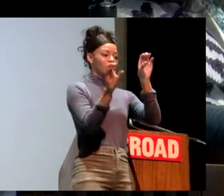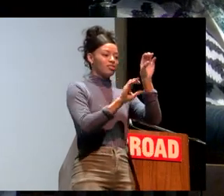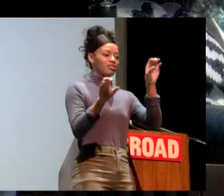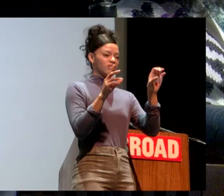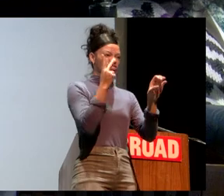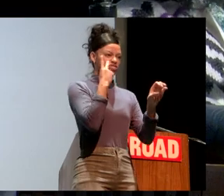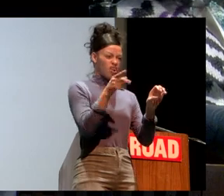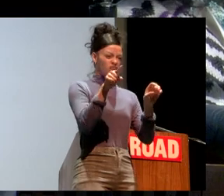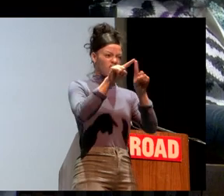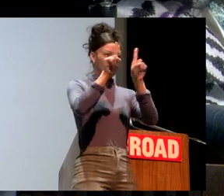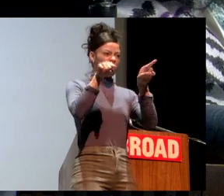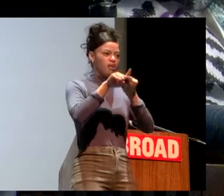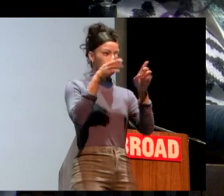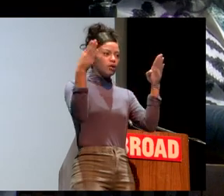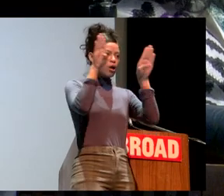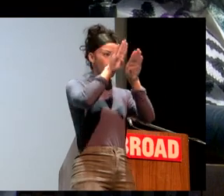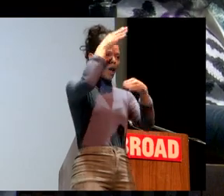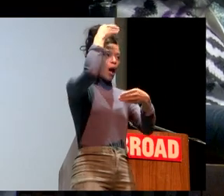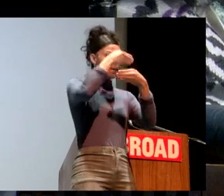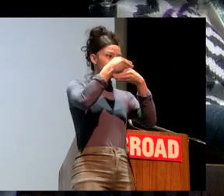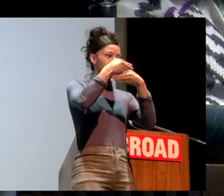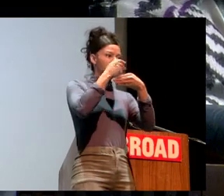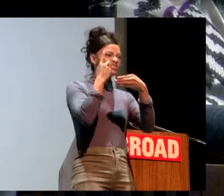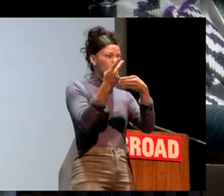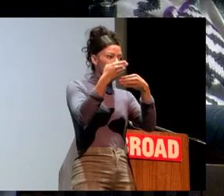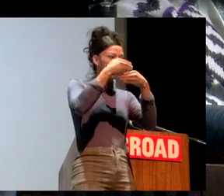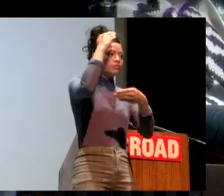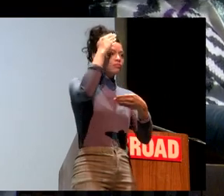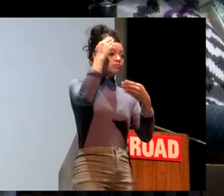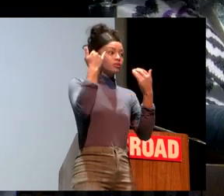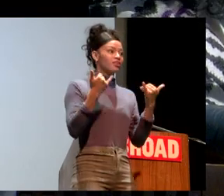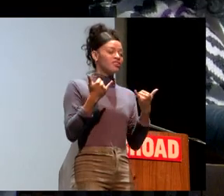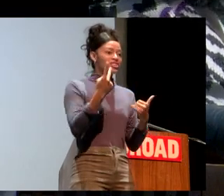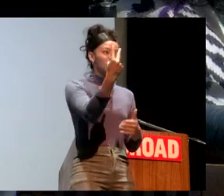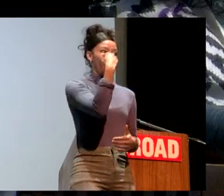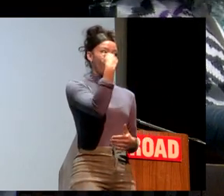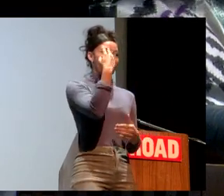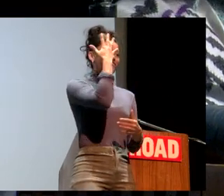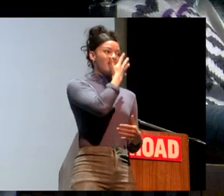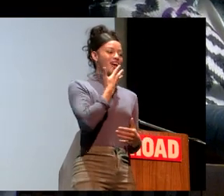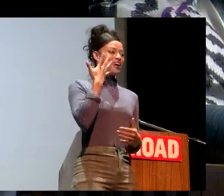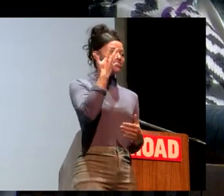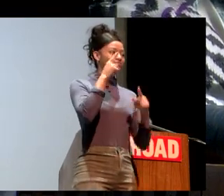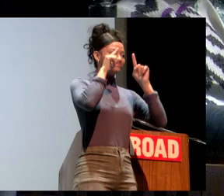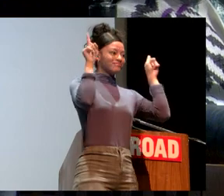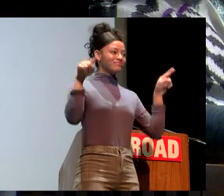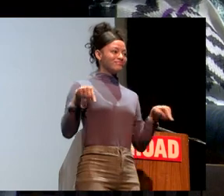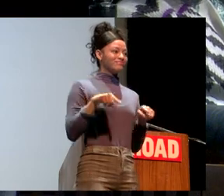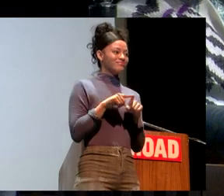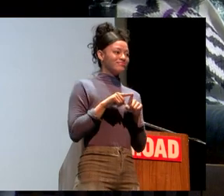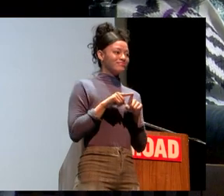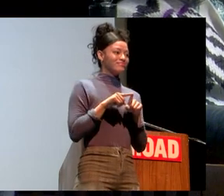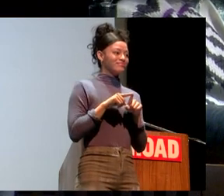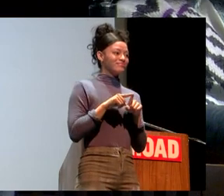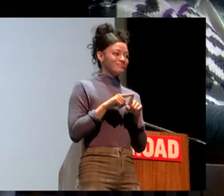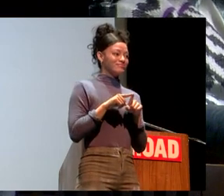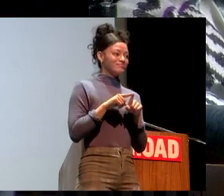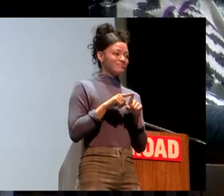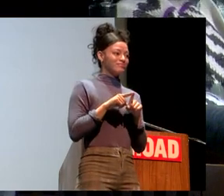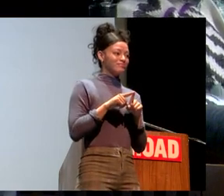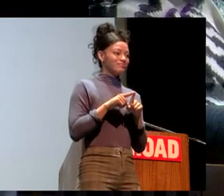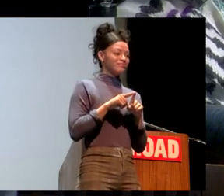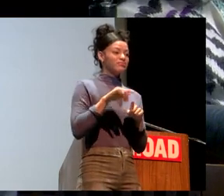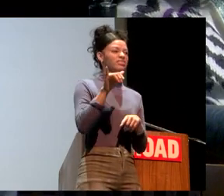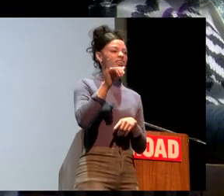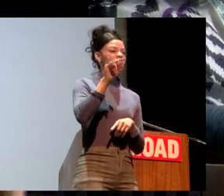or five people. Just, you know, accounting people, like, who is that, Nikhil? Yeah. Nikhil, you know, become to the face.